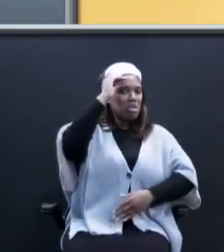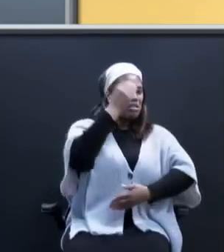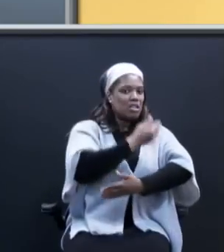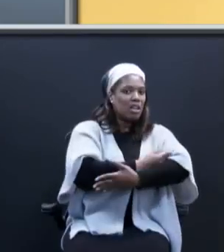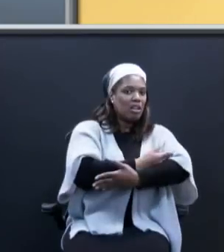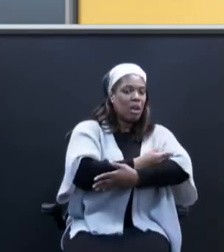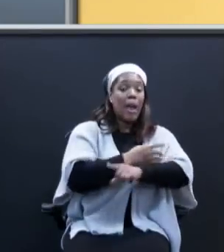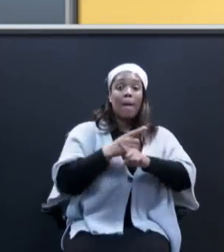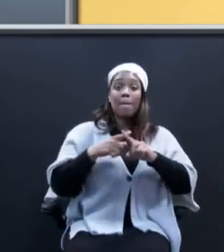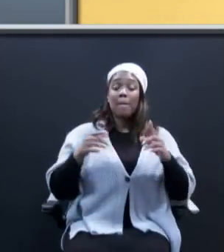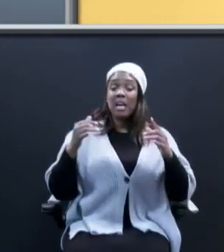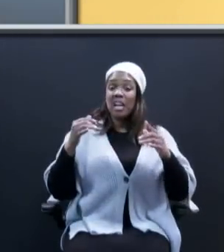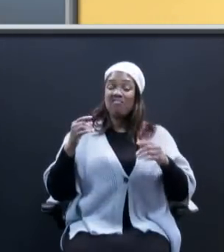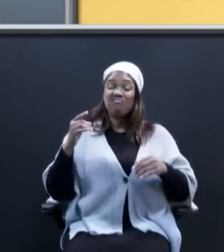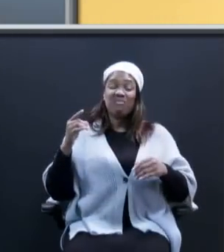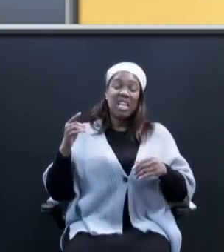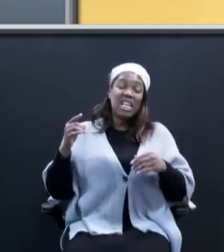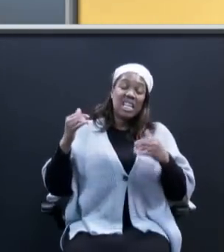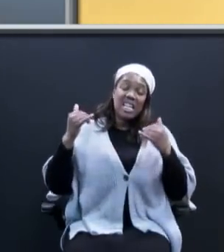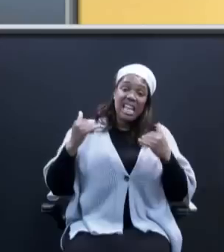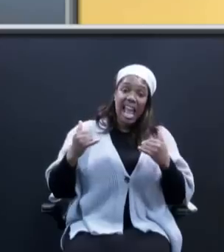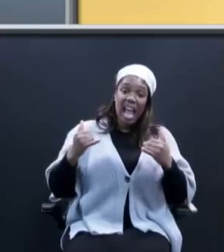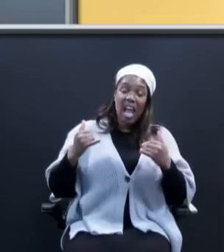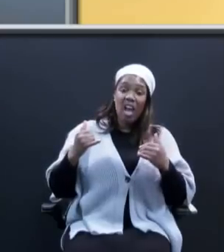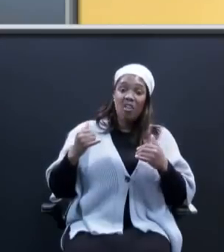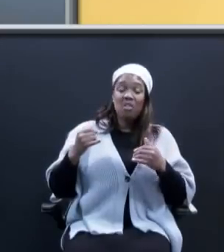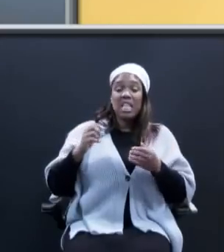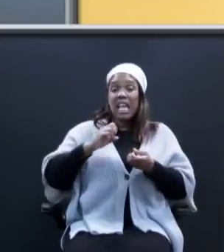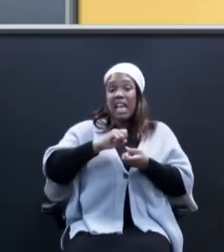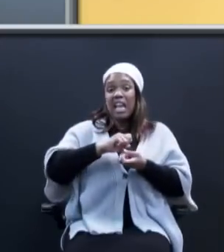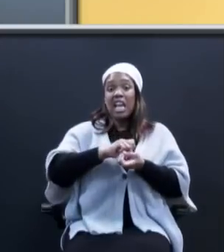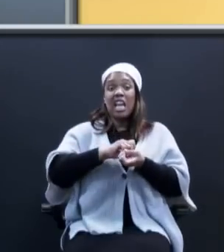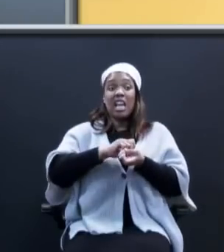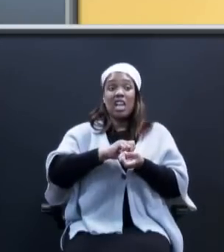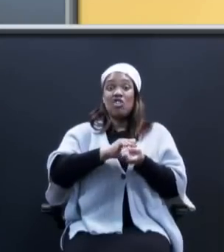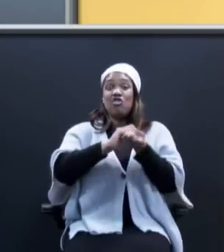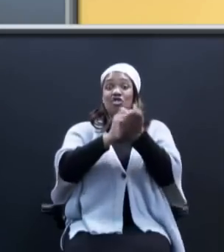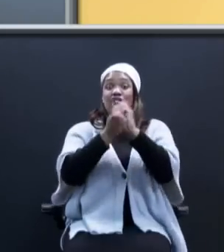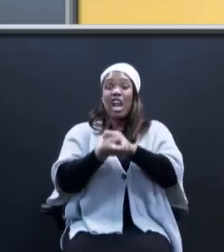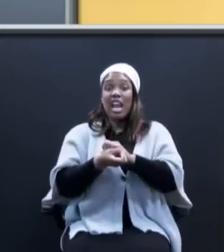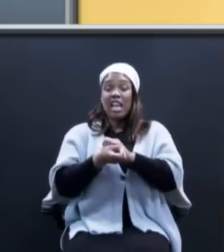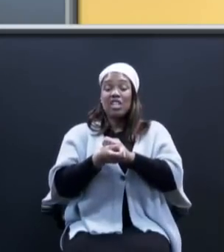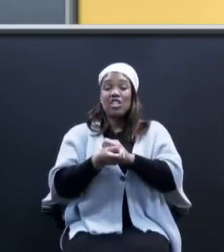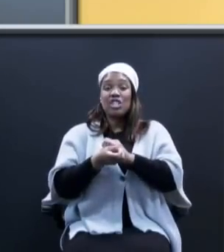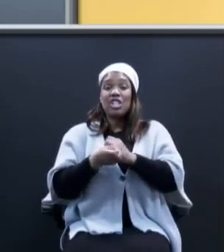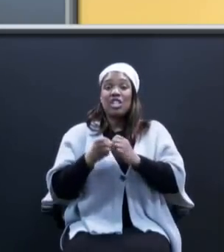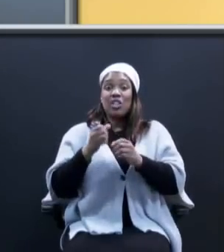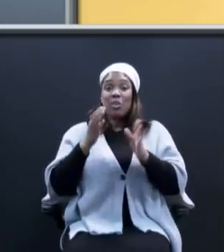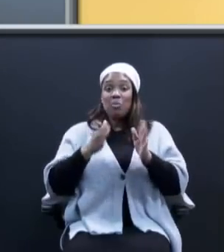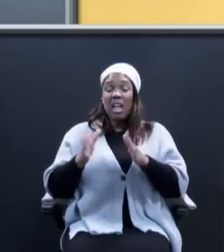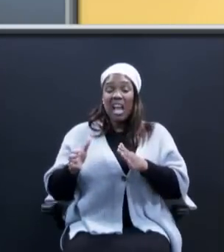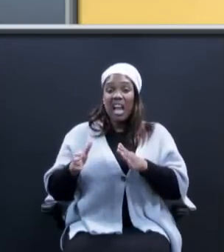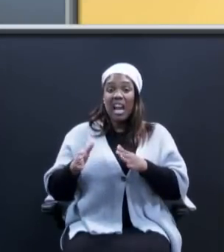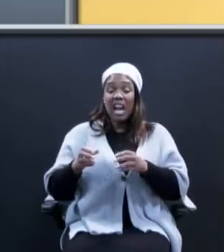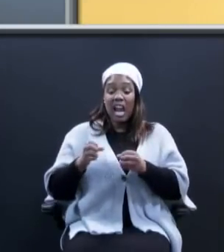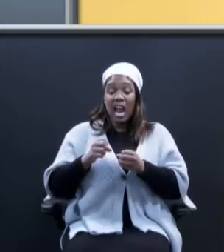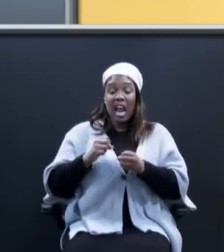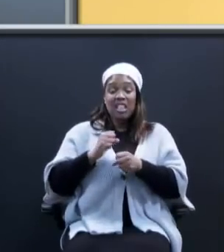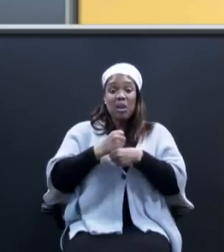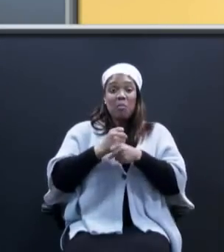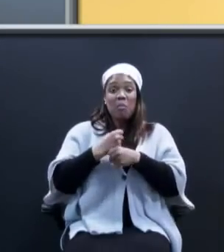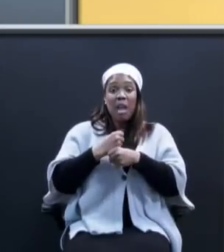brothers. Now, they decided to create some old being just like themselves. And when we